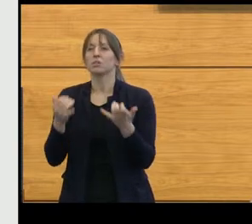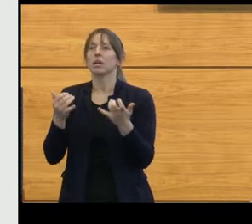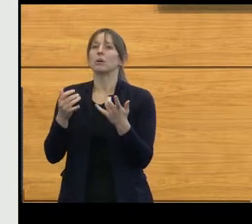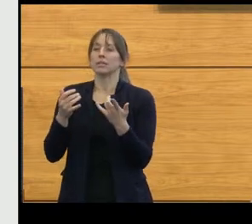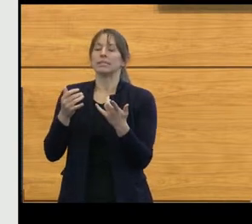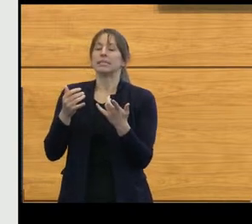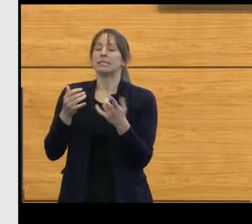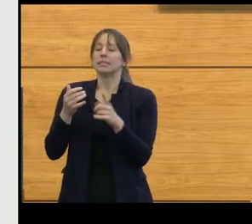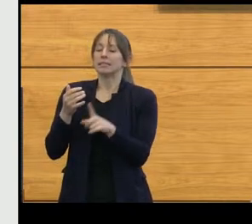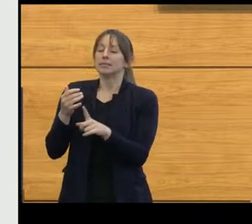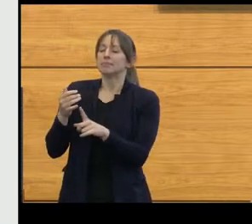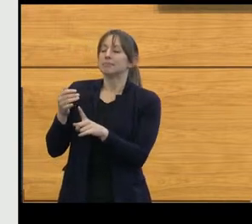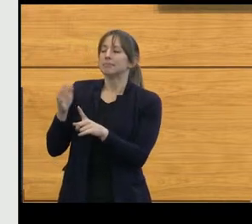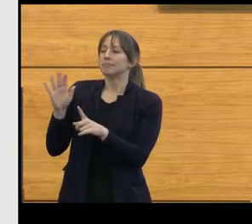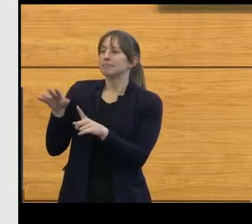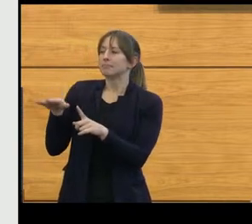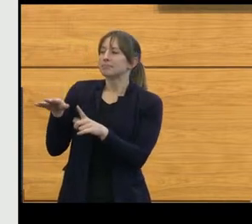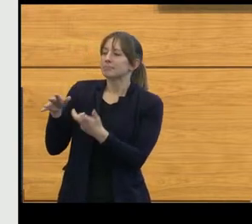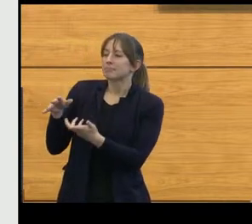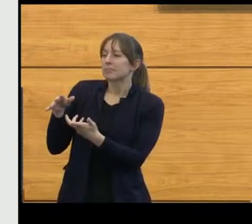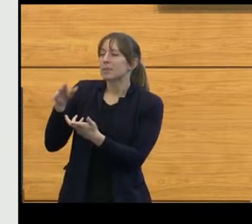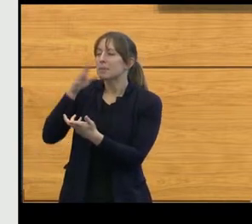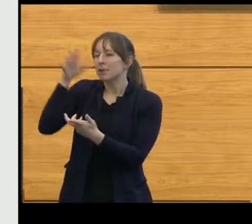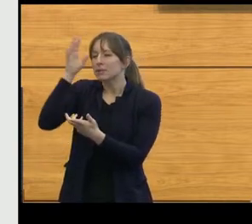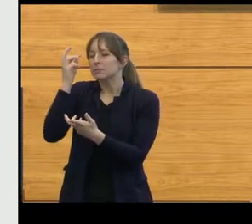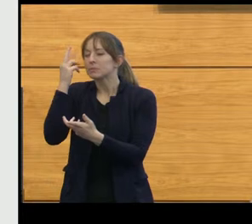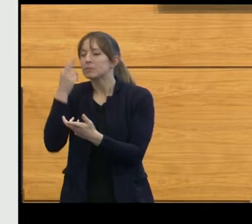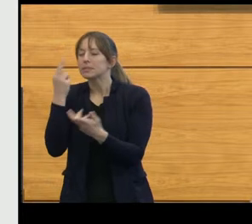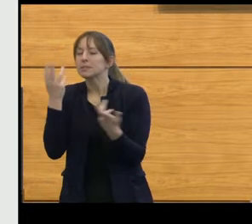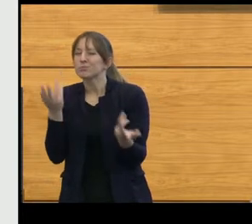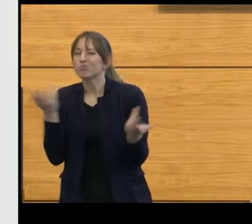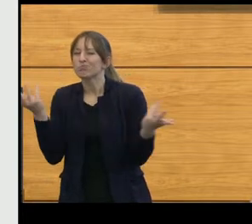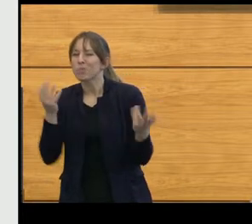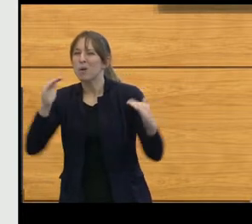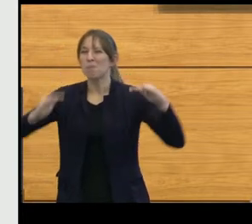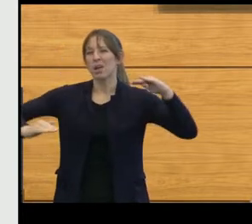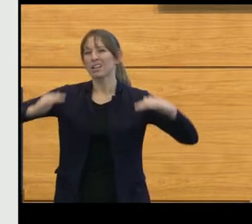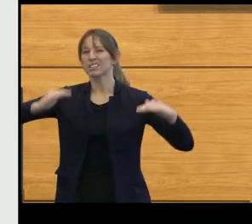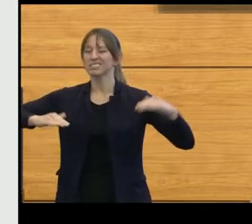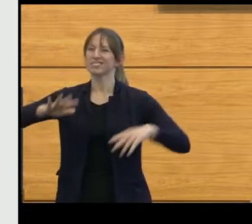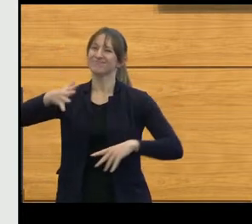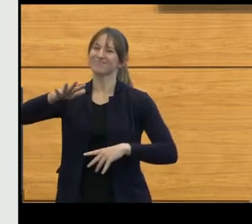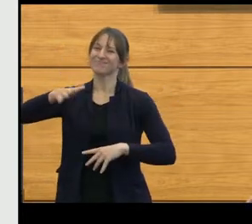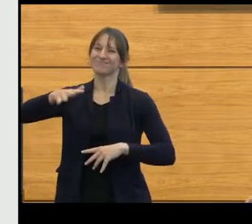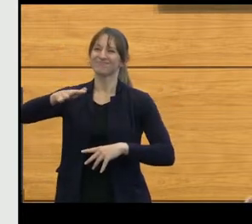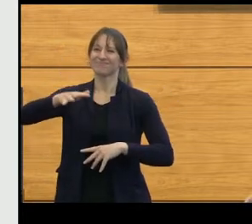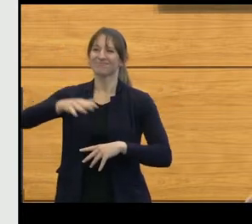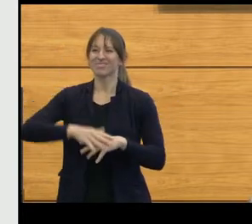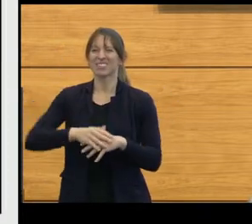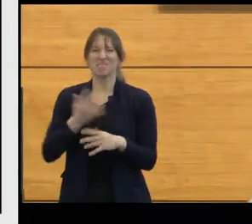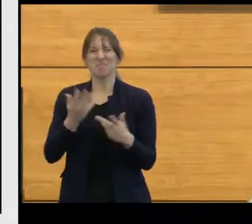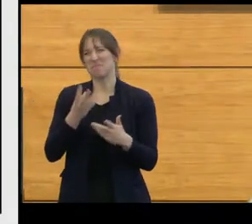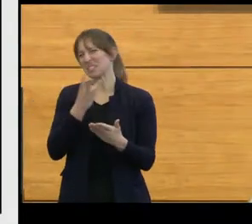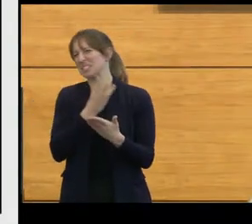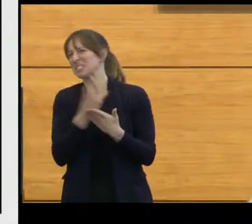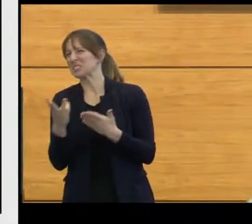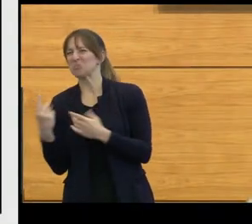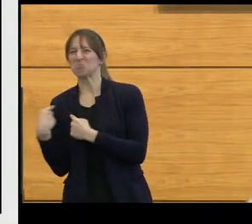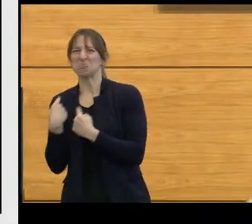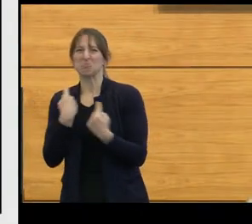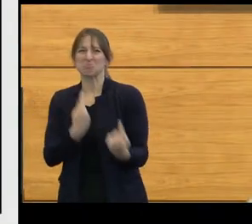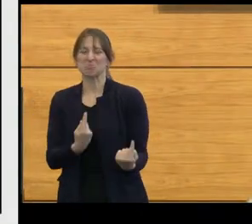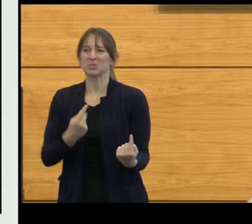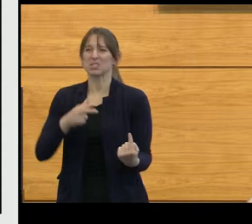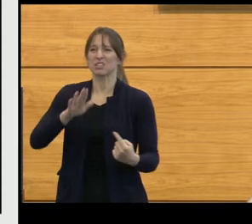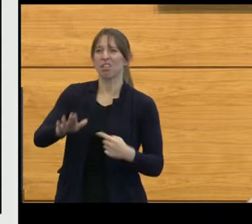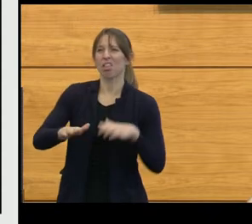his parents to be a little bit off balance, not walking quite as well over the last 6 weeks or so.